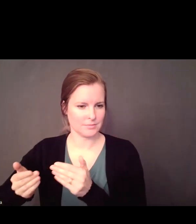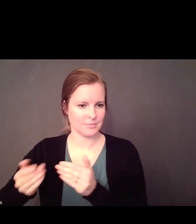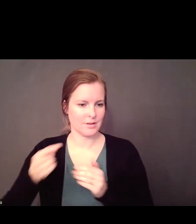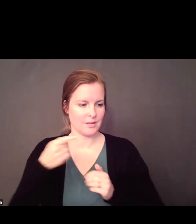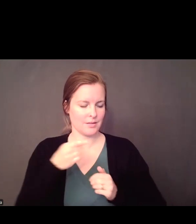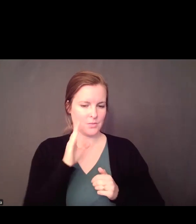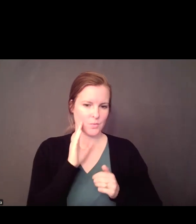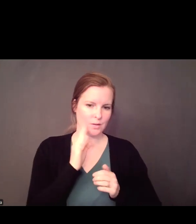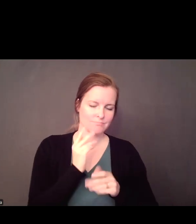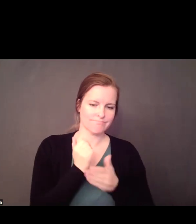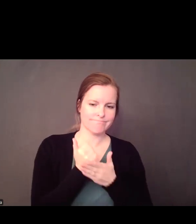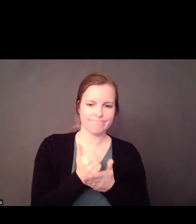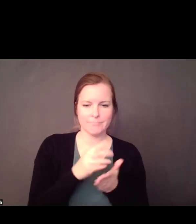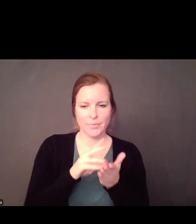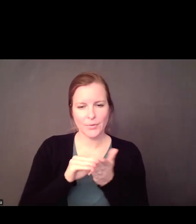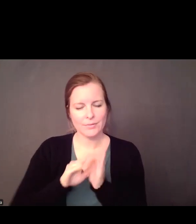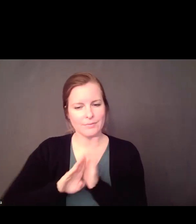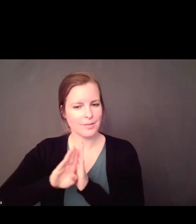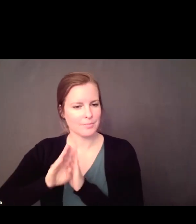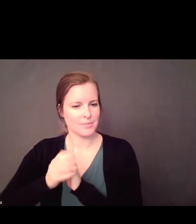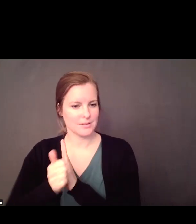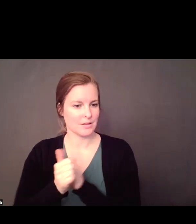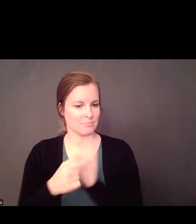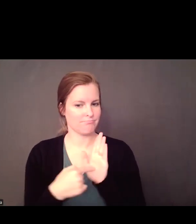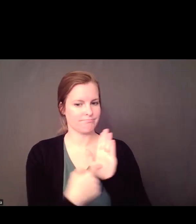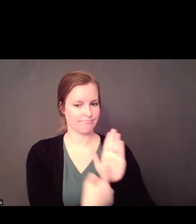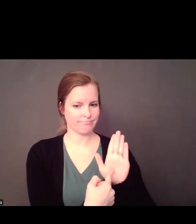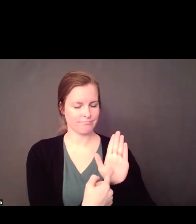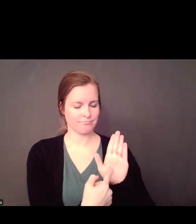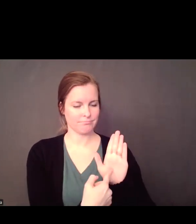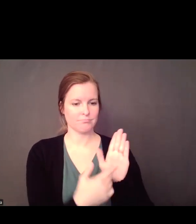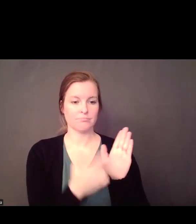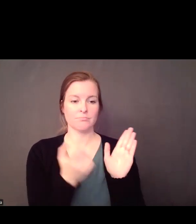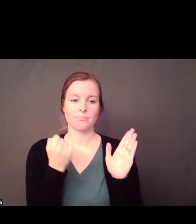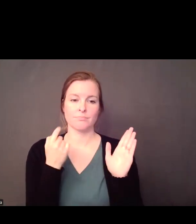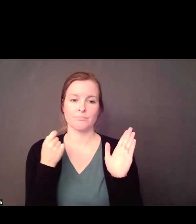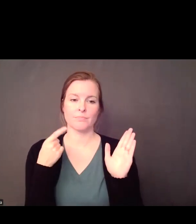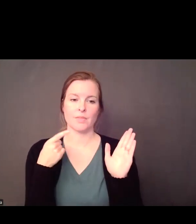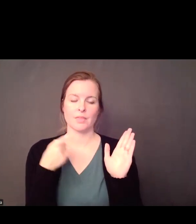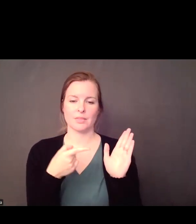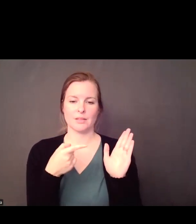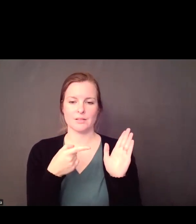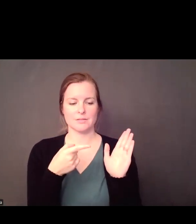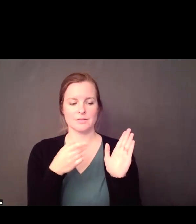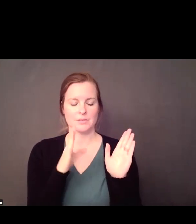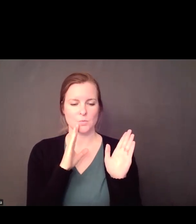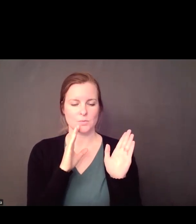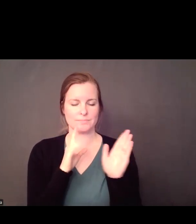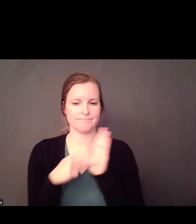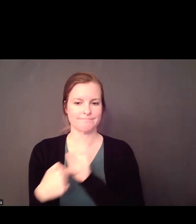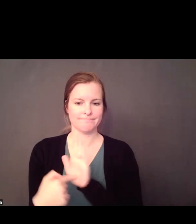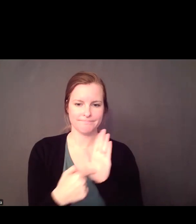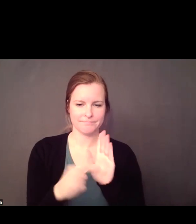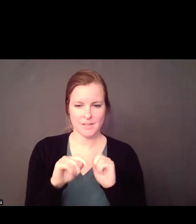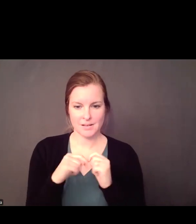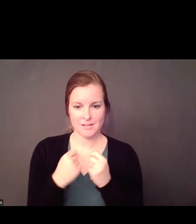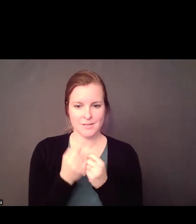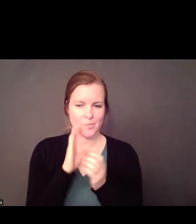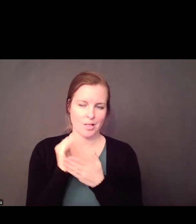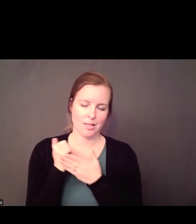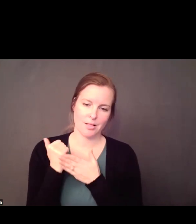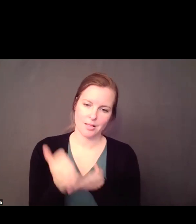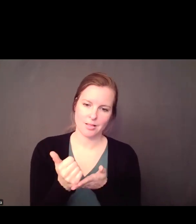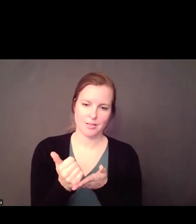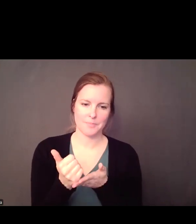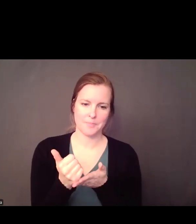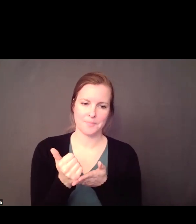and develop these skills. Certainly, again, taking this back to the team is going to be really helpful because we want to make